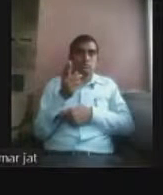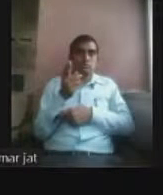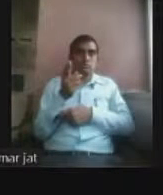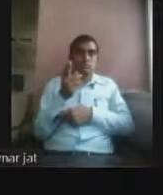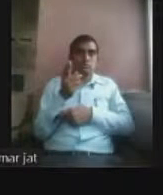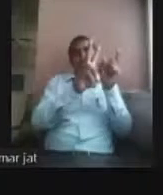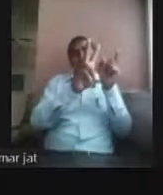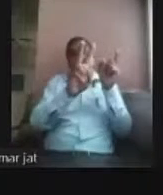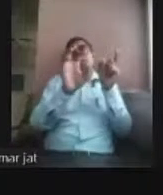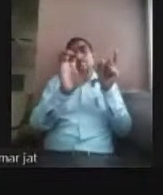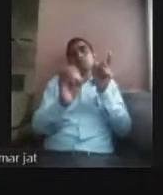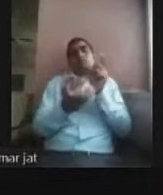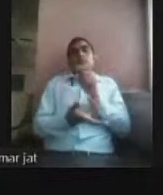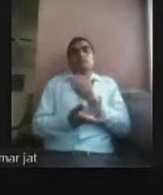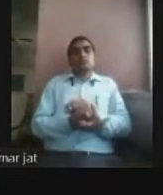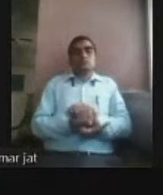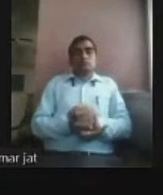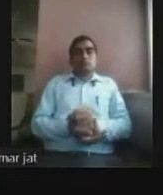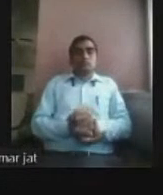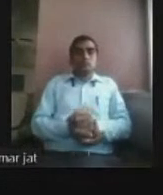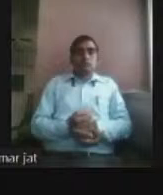120.